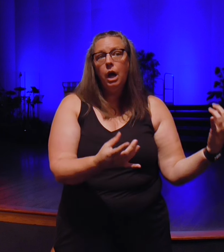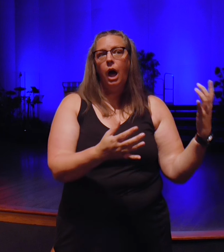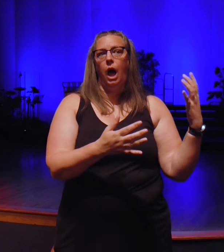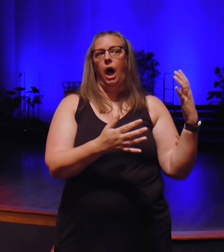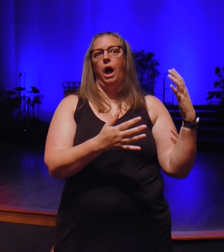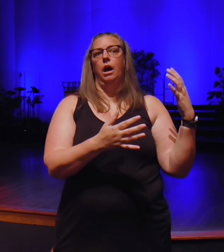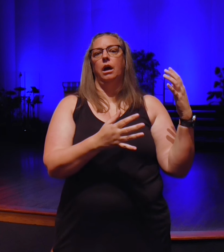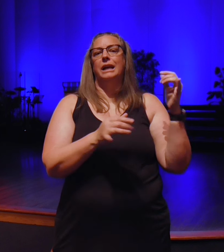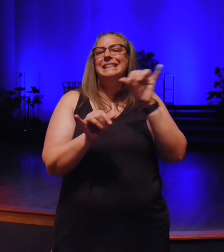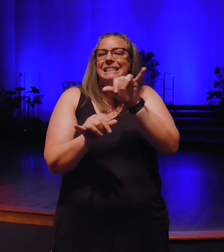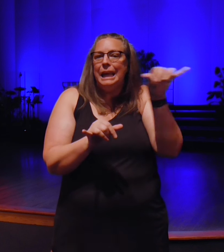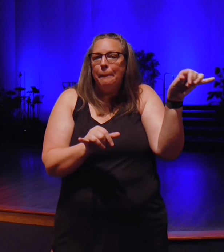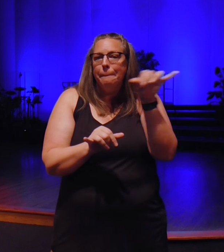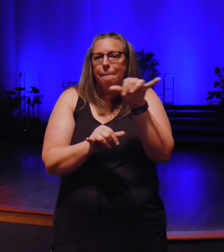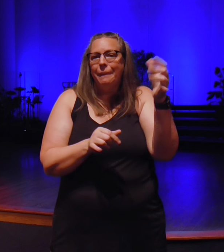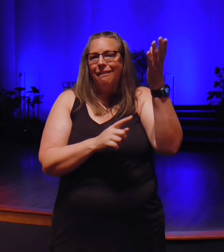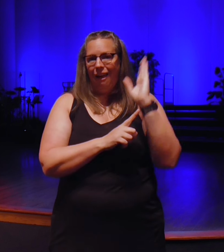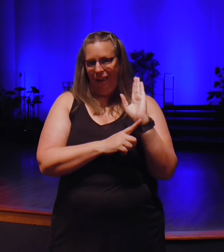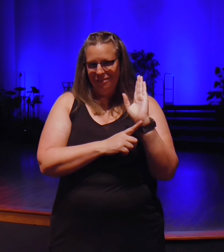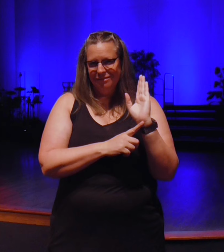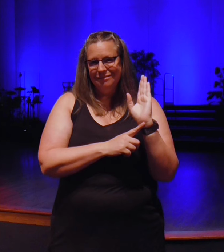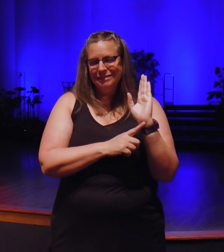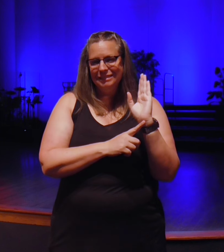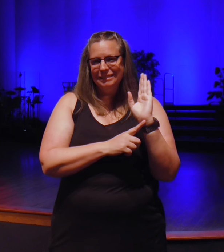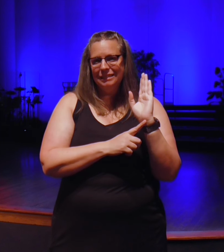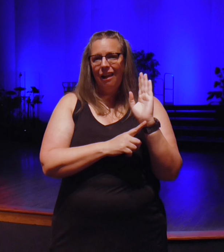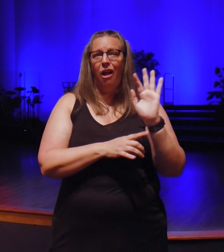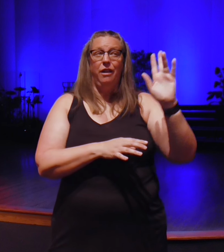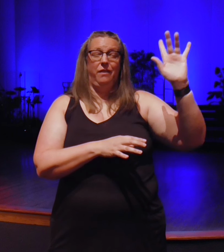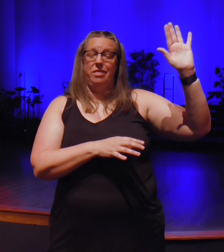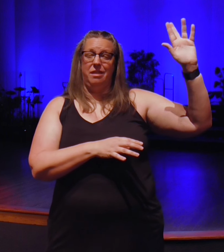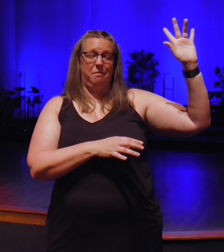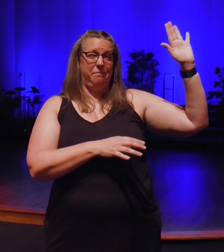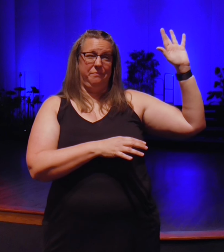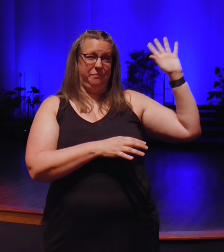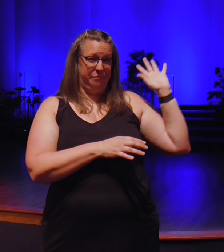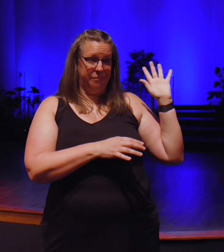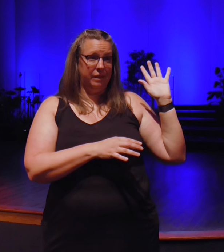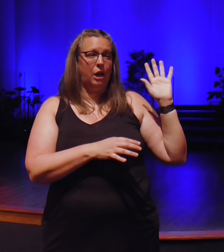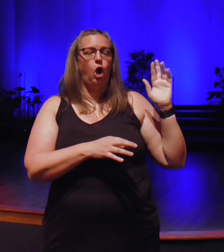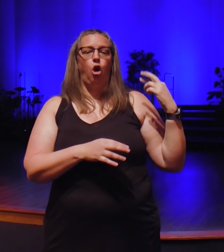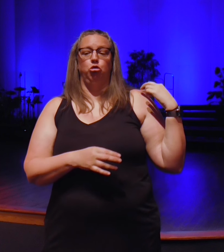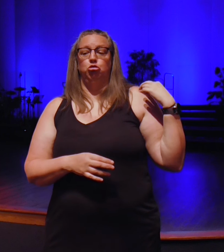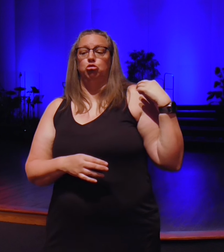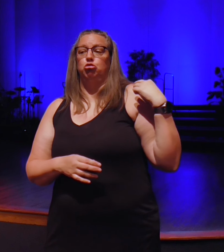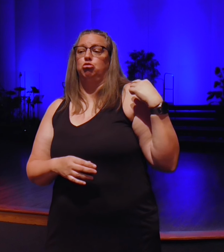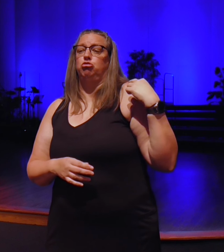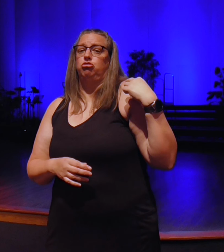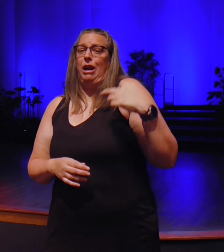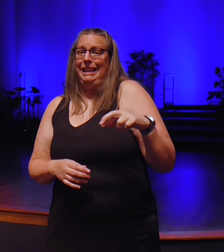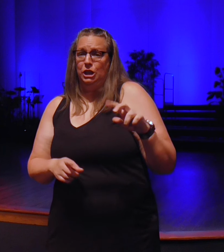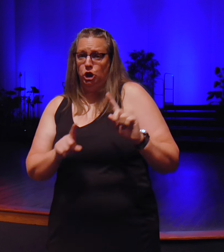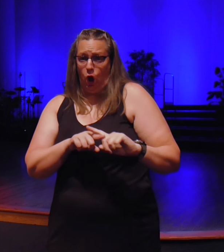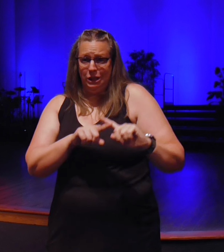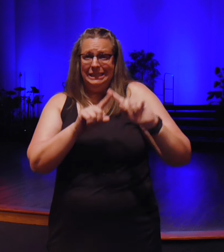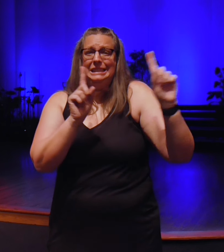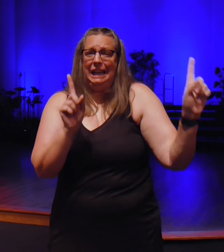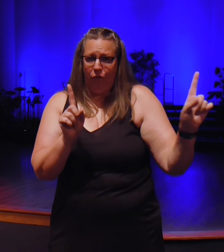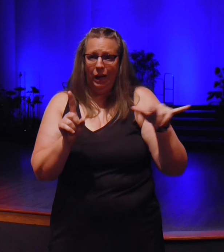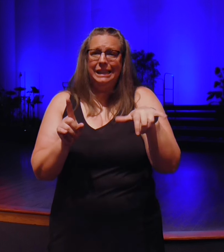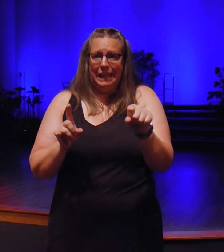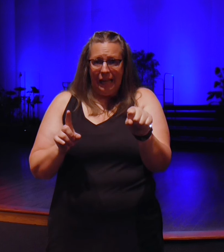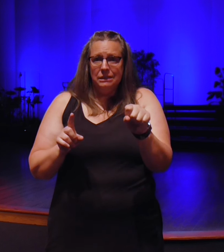same God. That although religions are different organizations, they are much more apt to be described